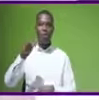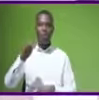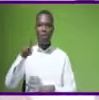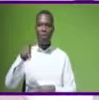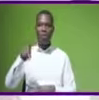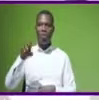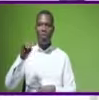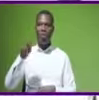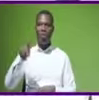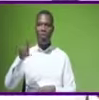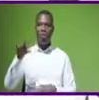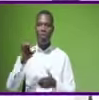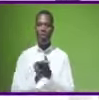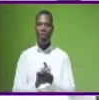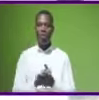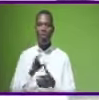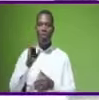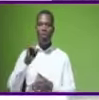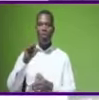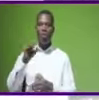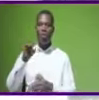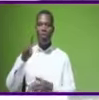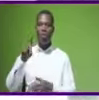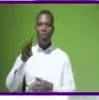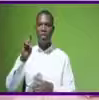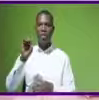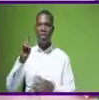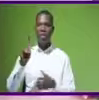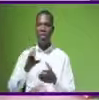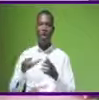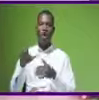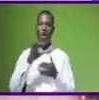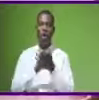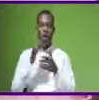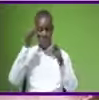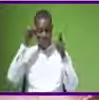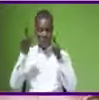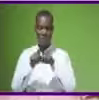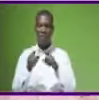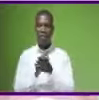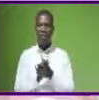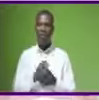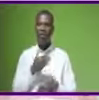also de any ninianum aya